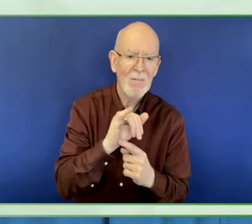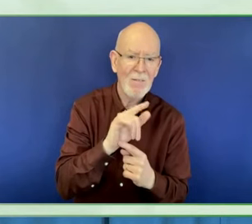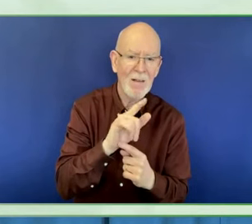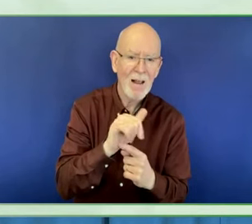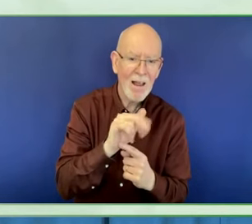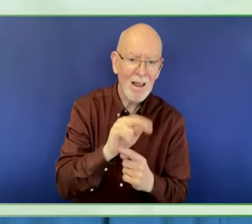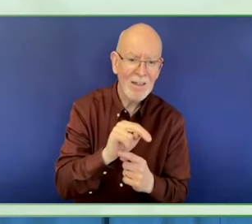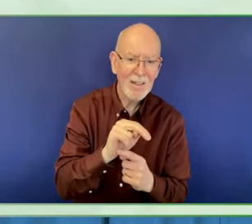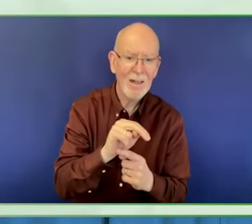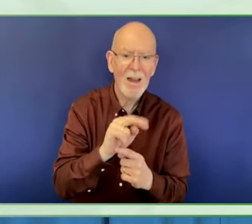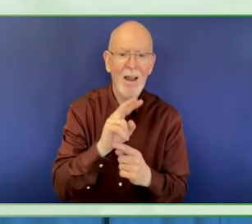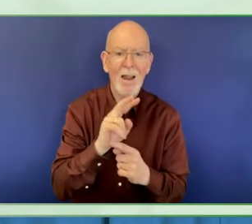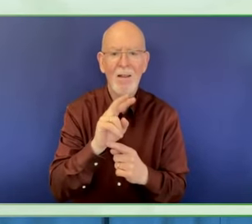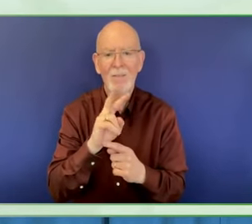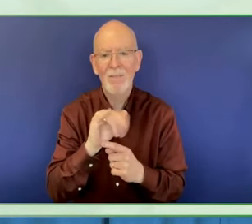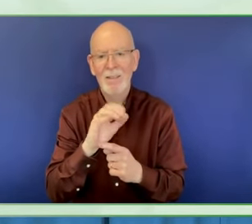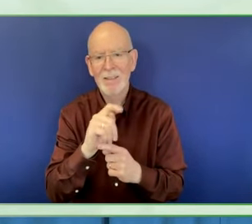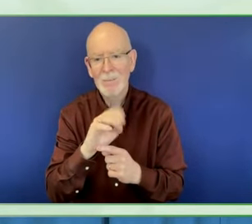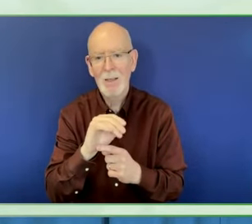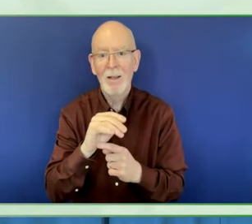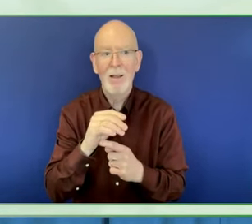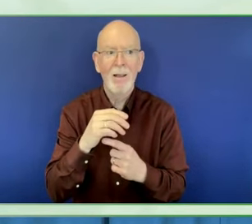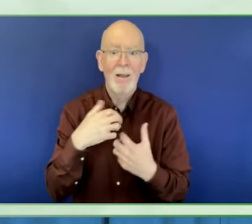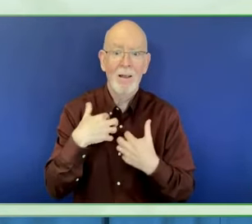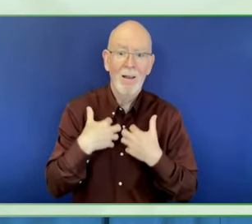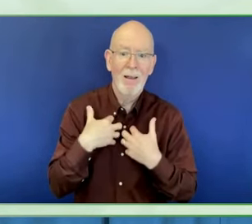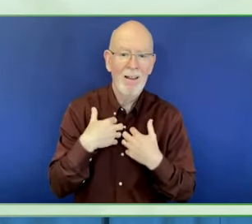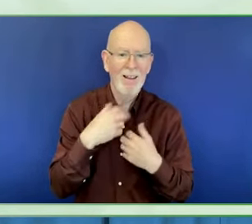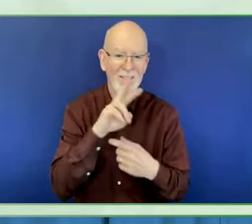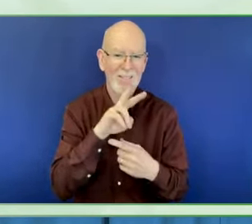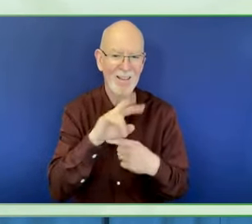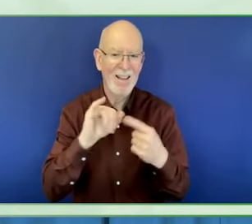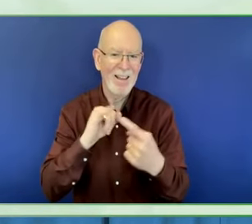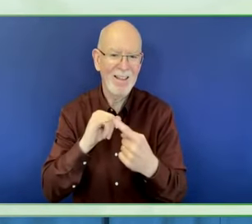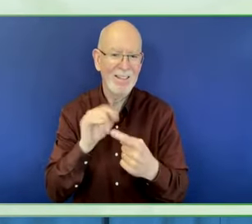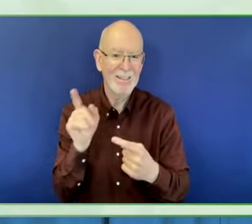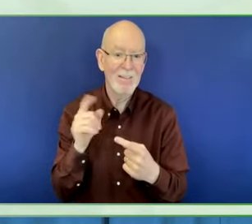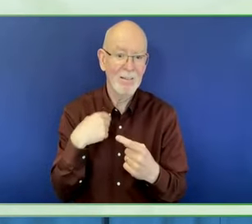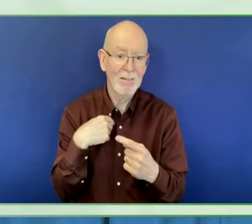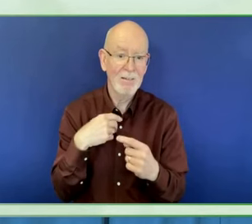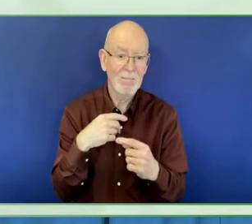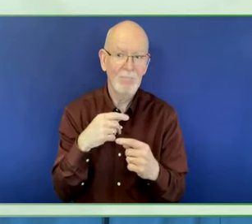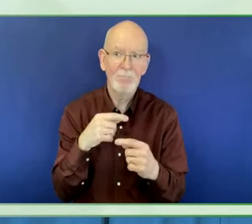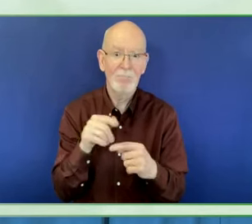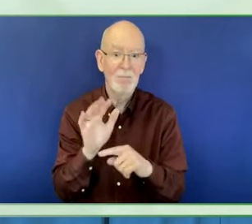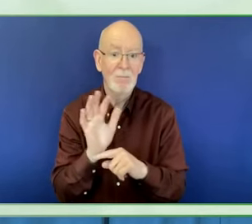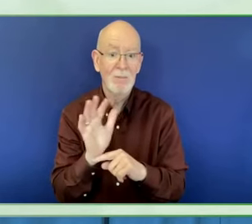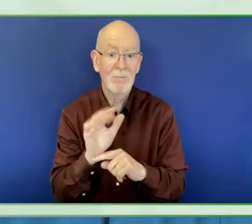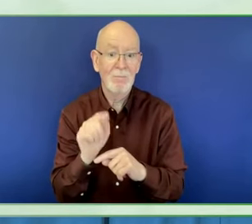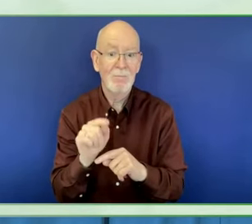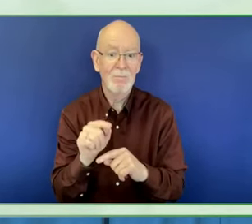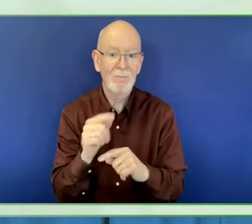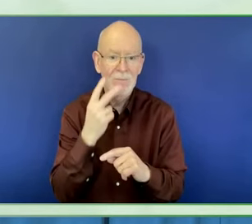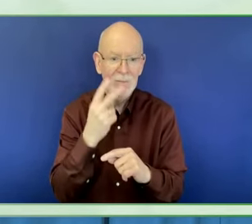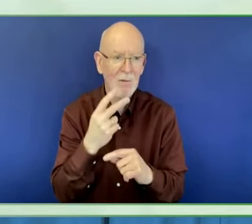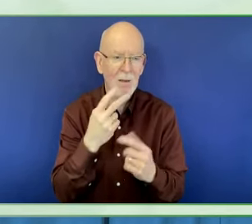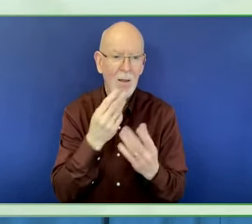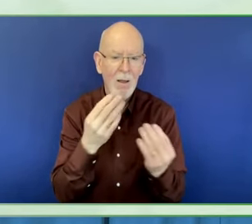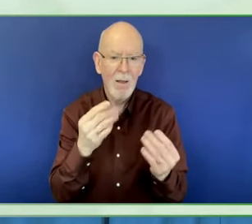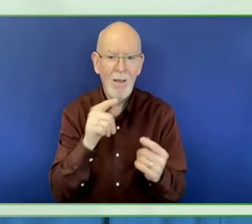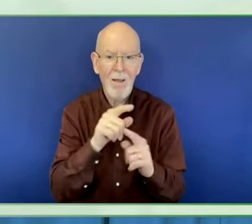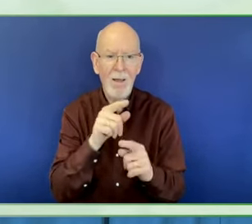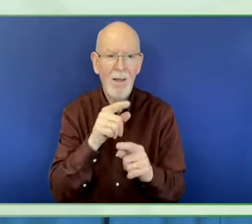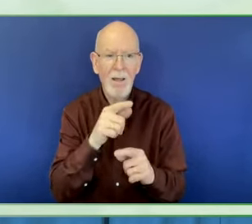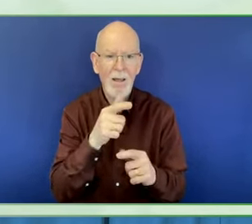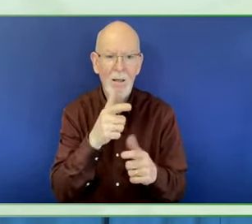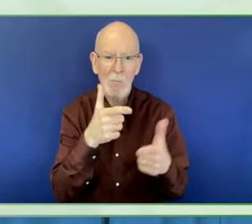of Everything to the wonderful movie Wonder, which was all about inspiration porn related to disability. So what do all of these